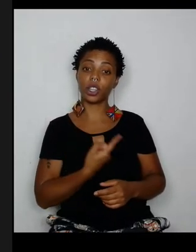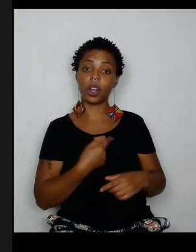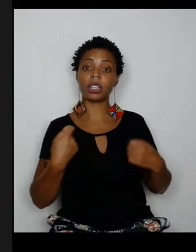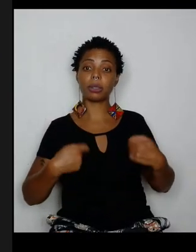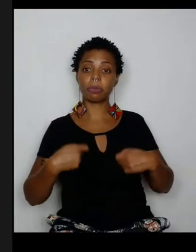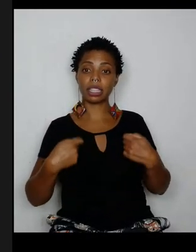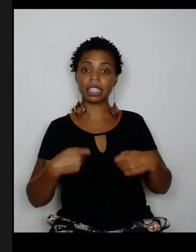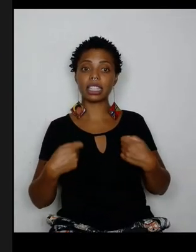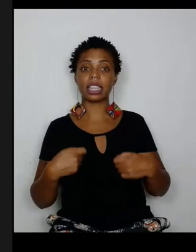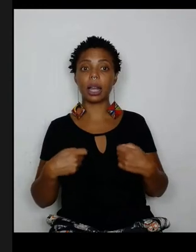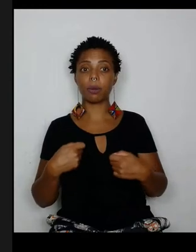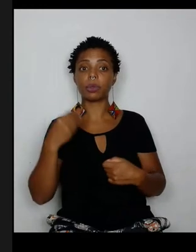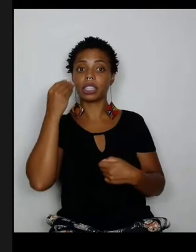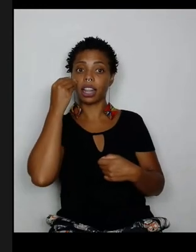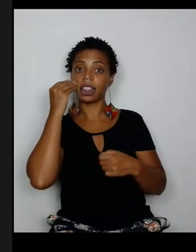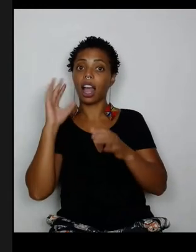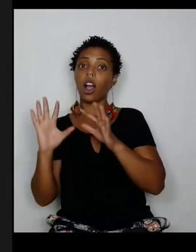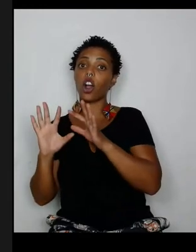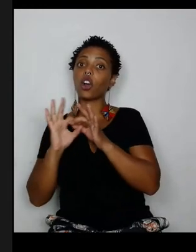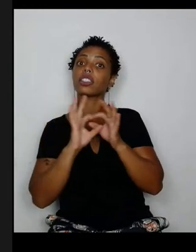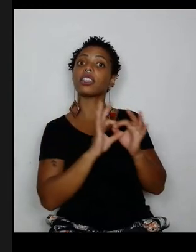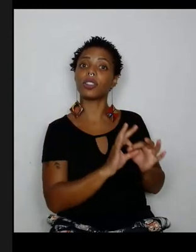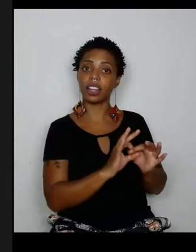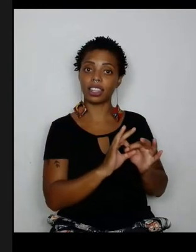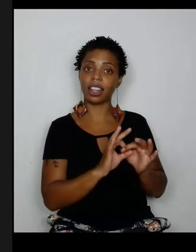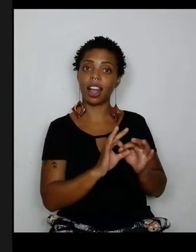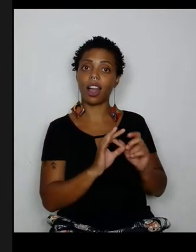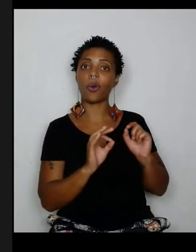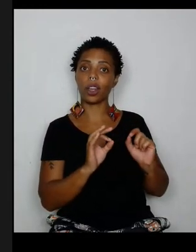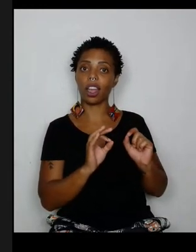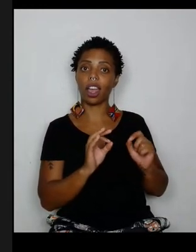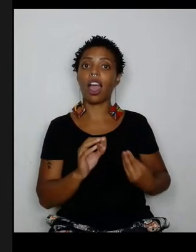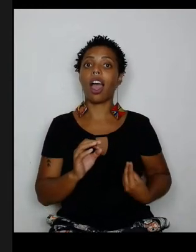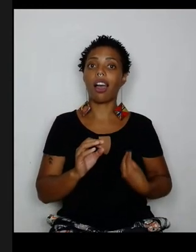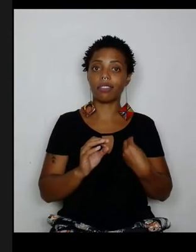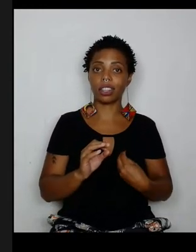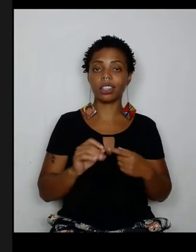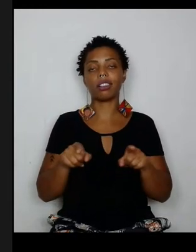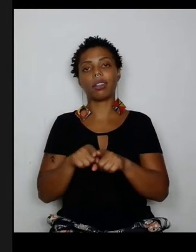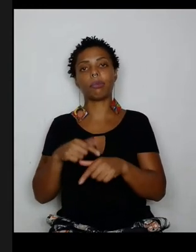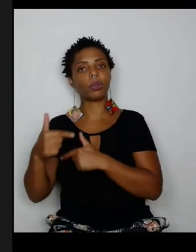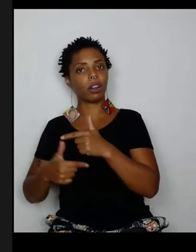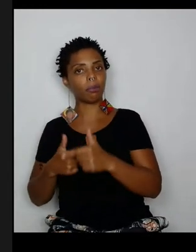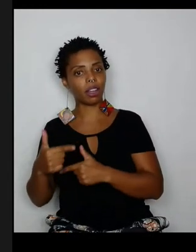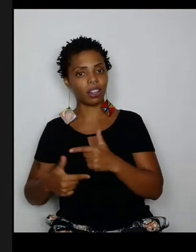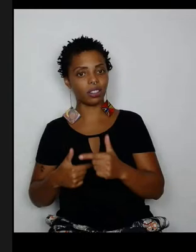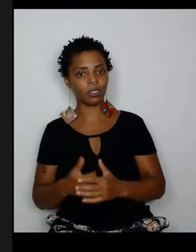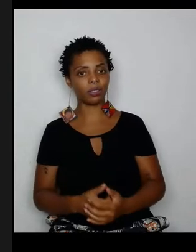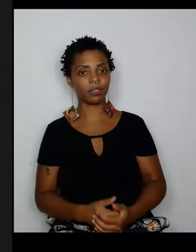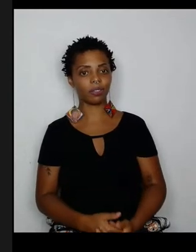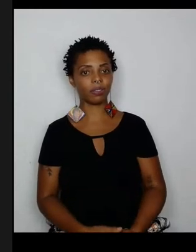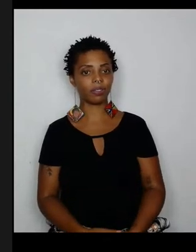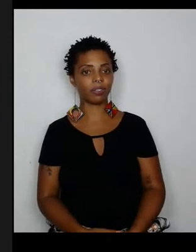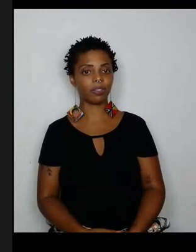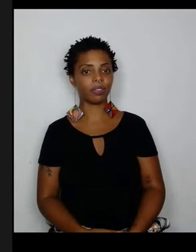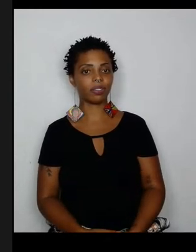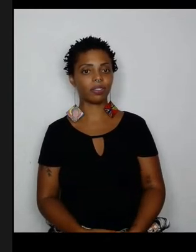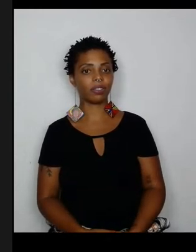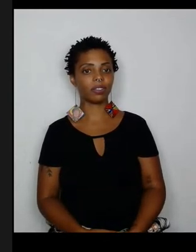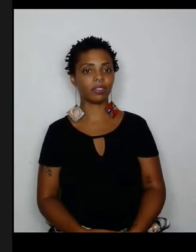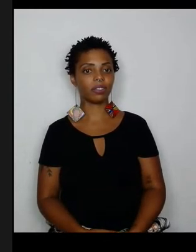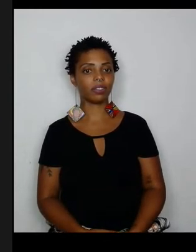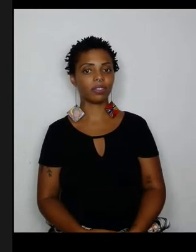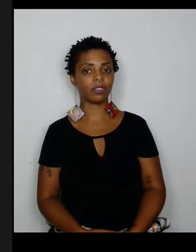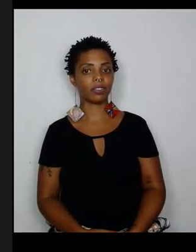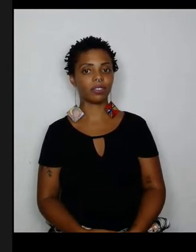both the life and the art um so that we we don't go to um to flattened extremes in the way